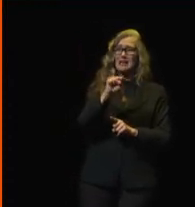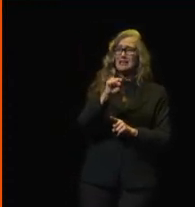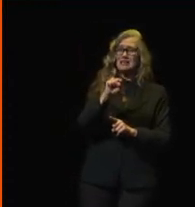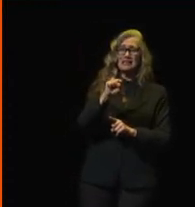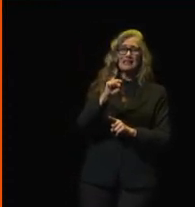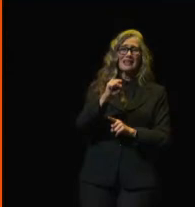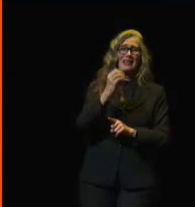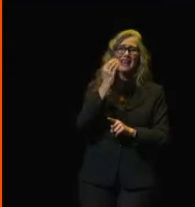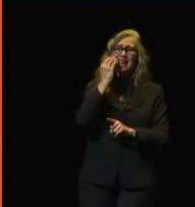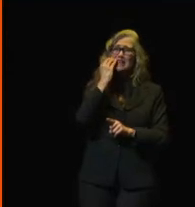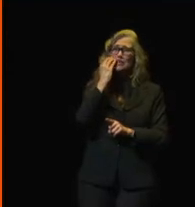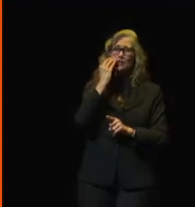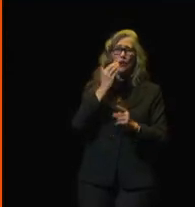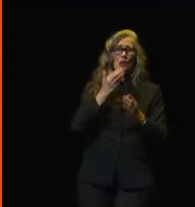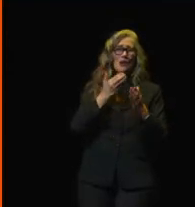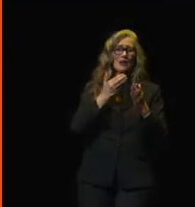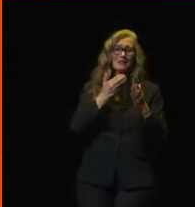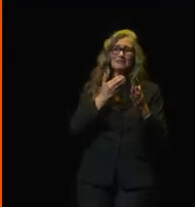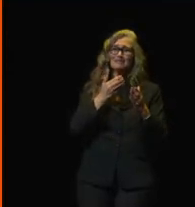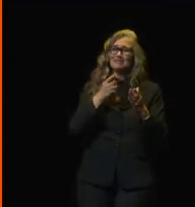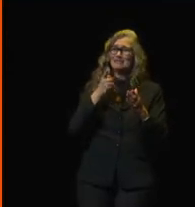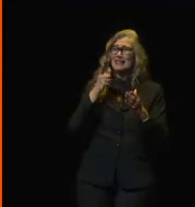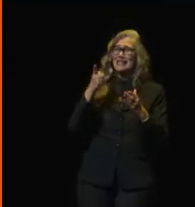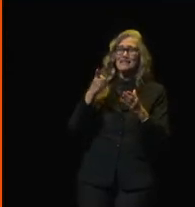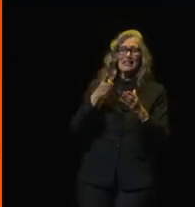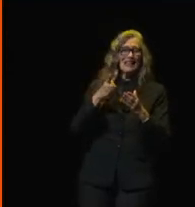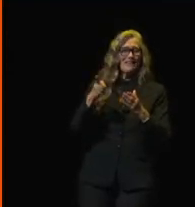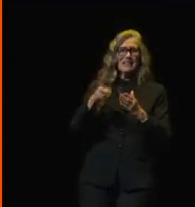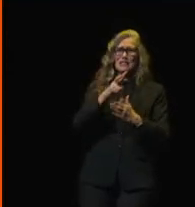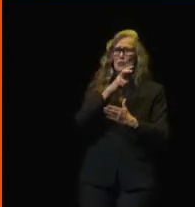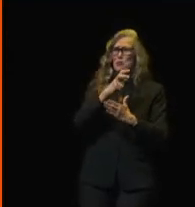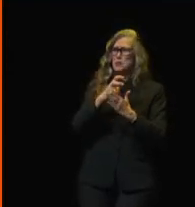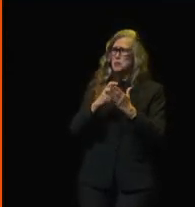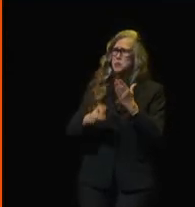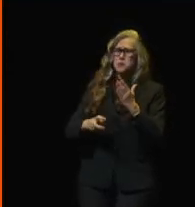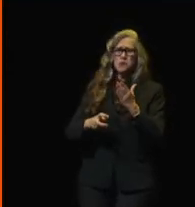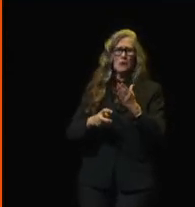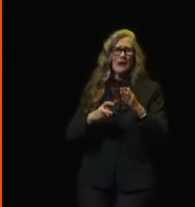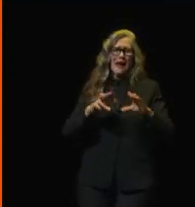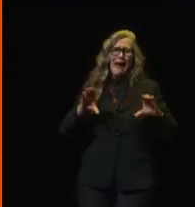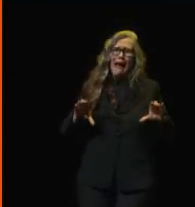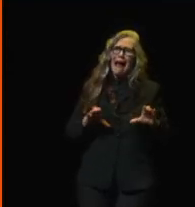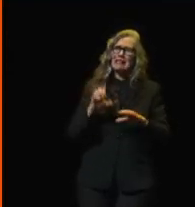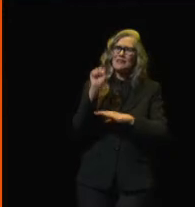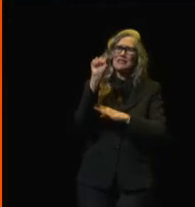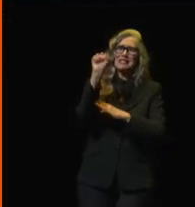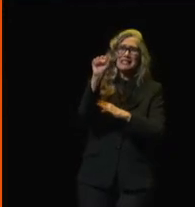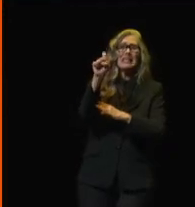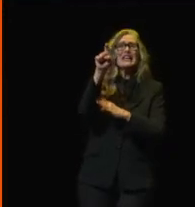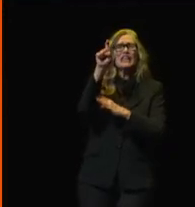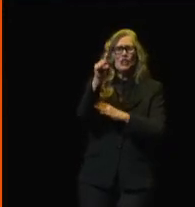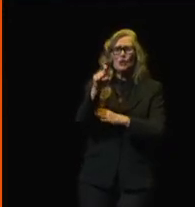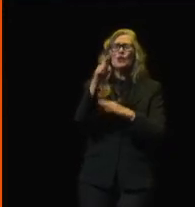Ady could have chosen to focus only on himself, but not Ady.